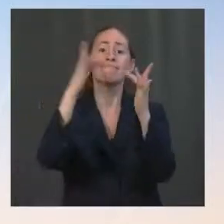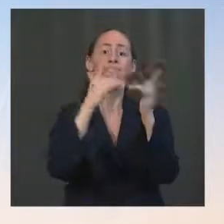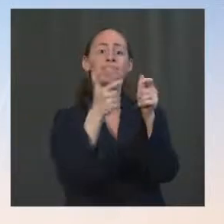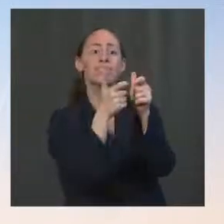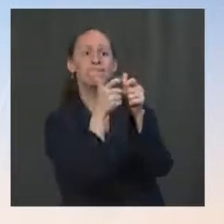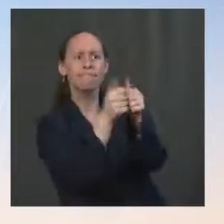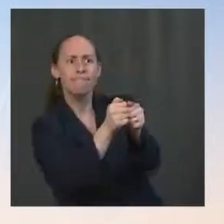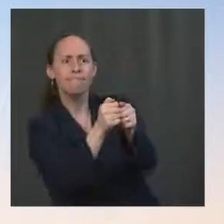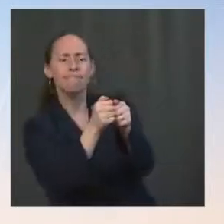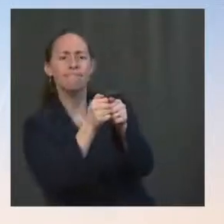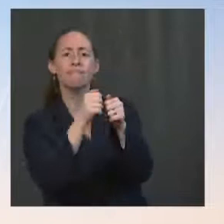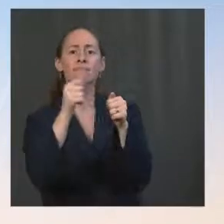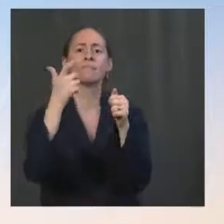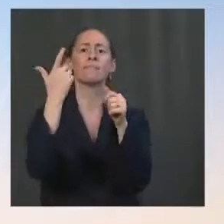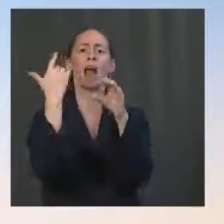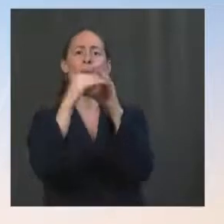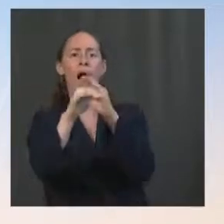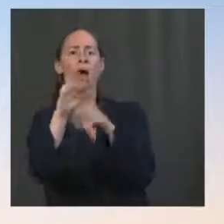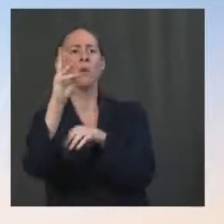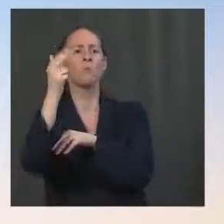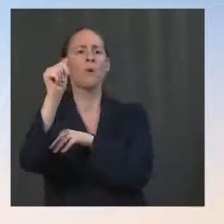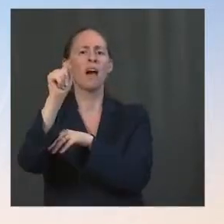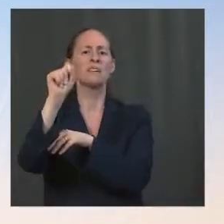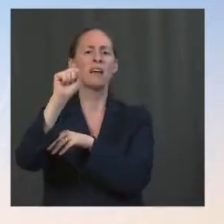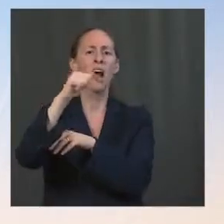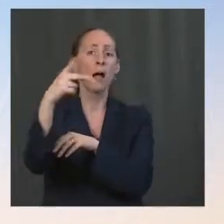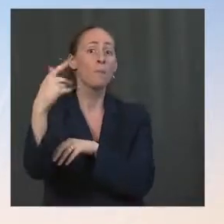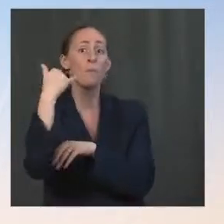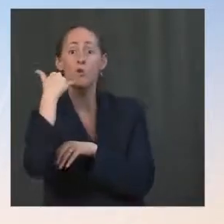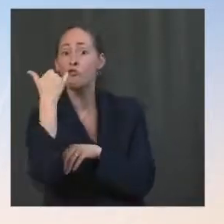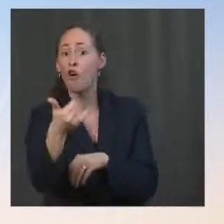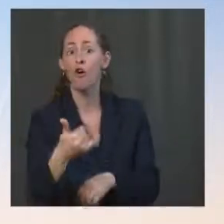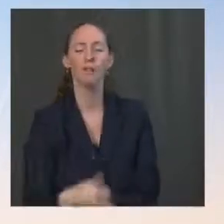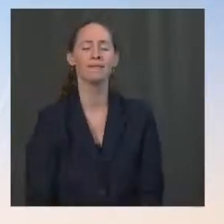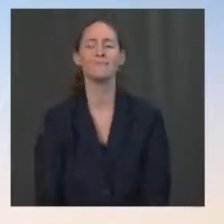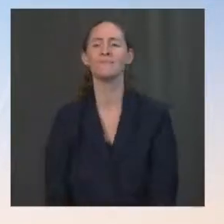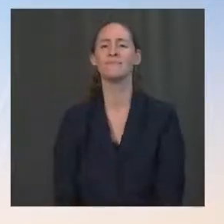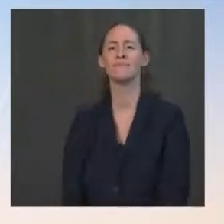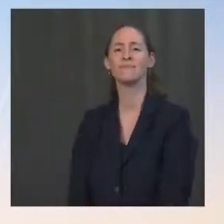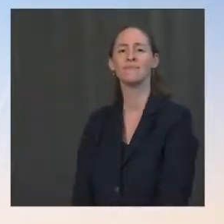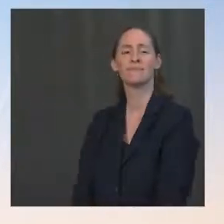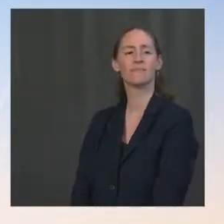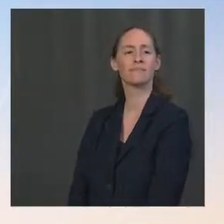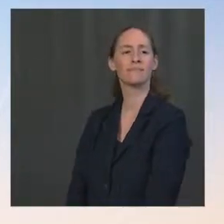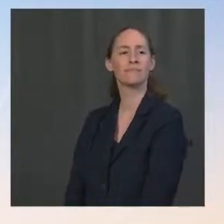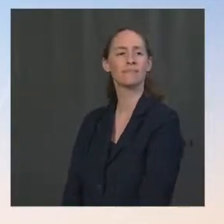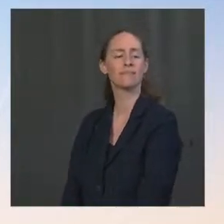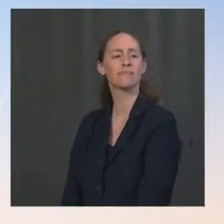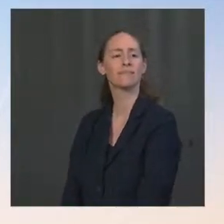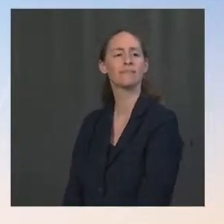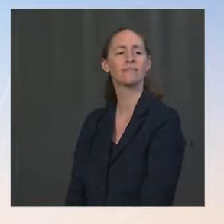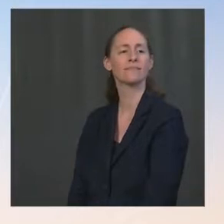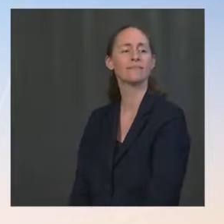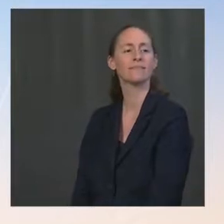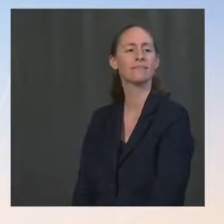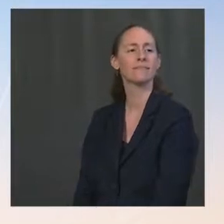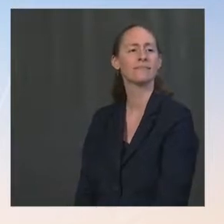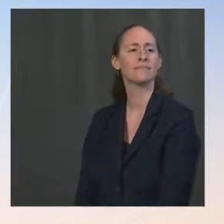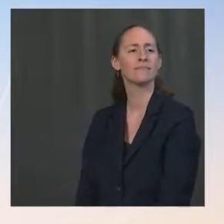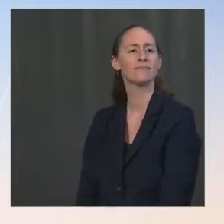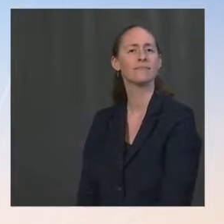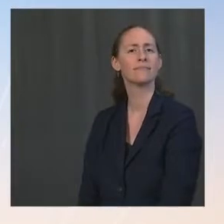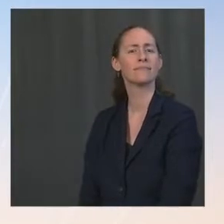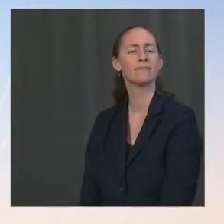phone over the course of yesterday. On the bilateral, the president said that he was still right now focused